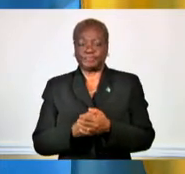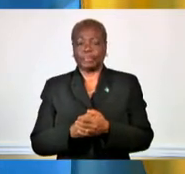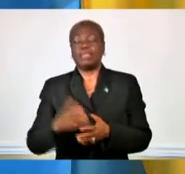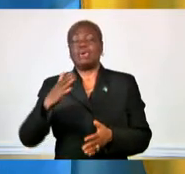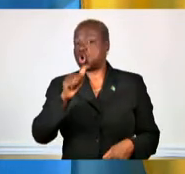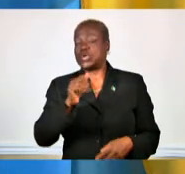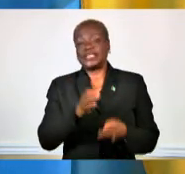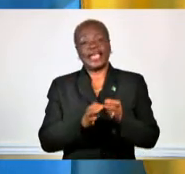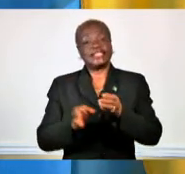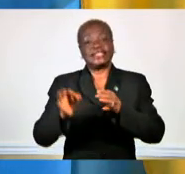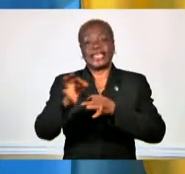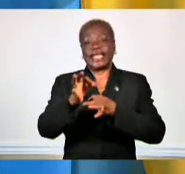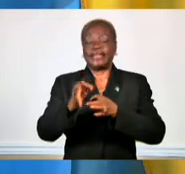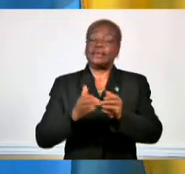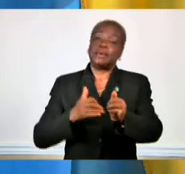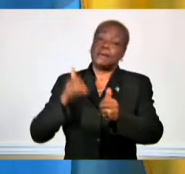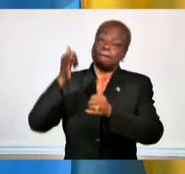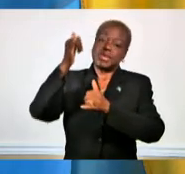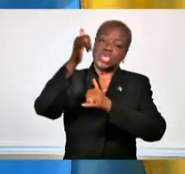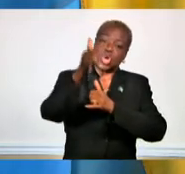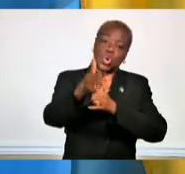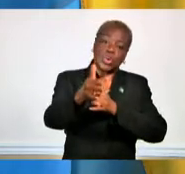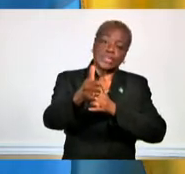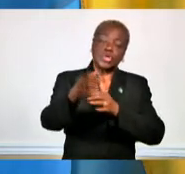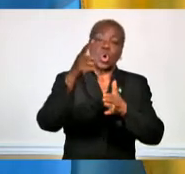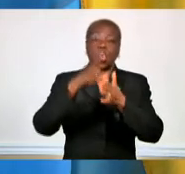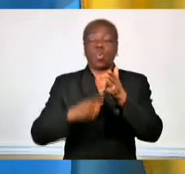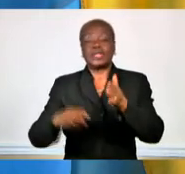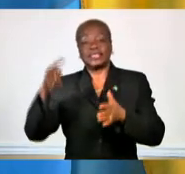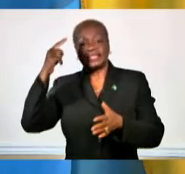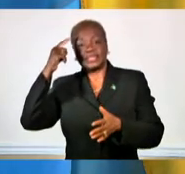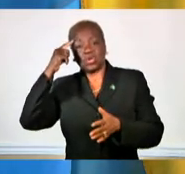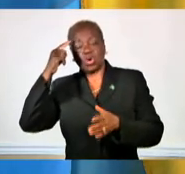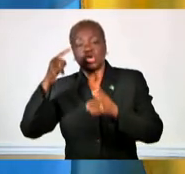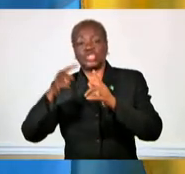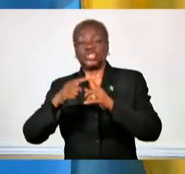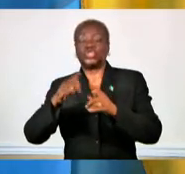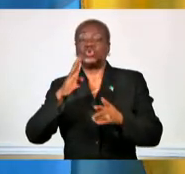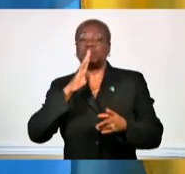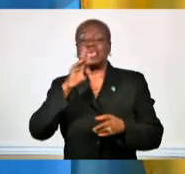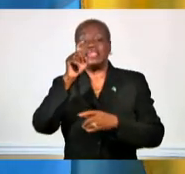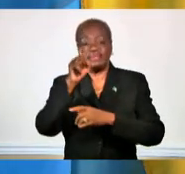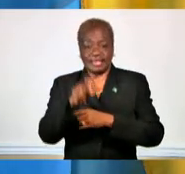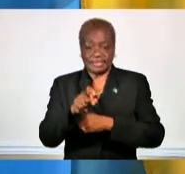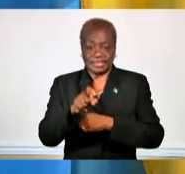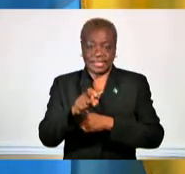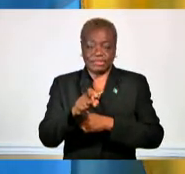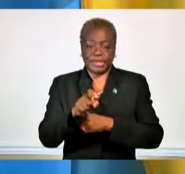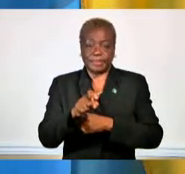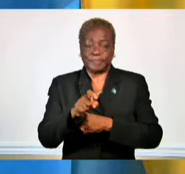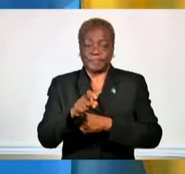My fellow Bahamian, beyond what is thought to be absolutely necessary,